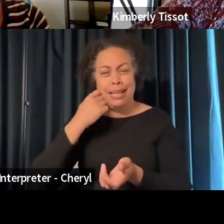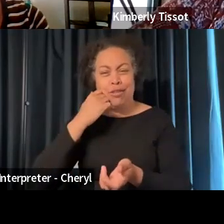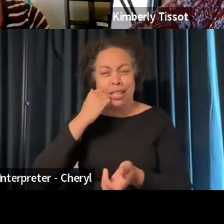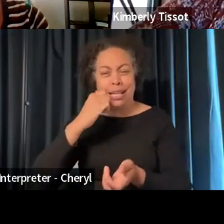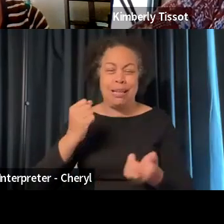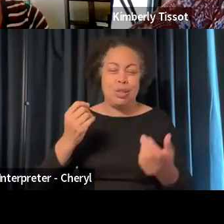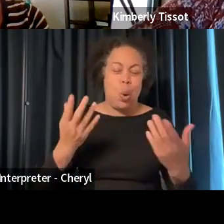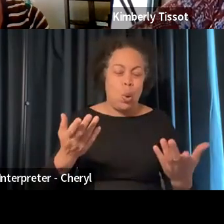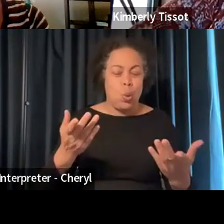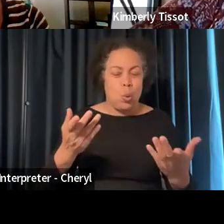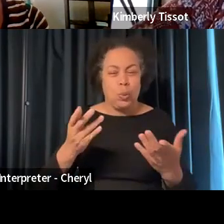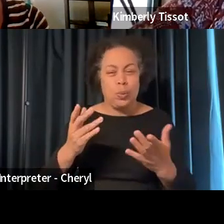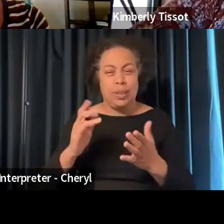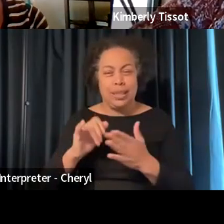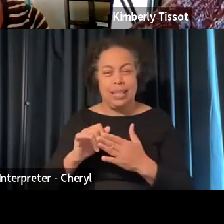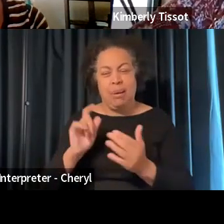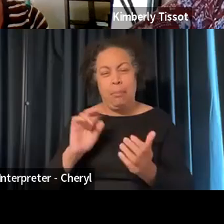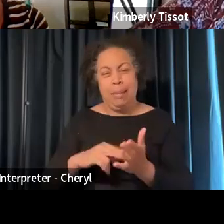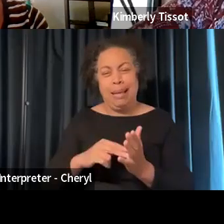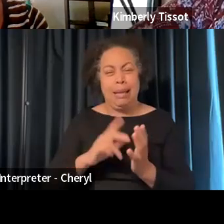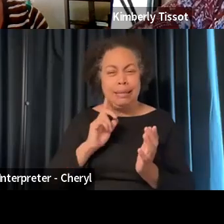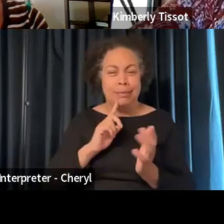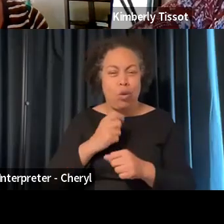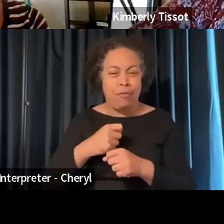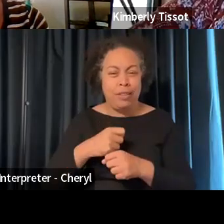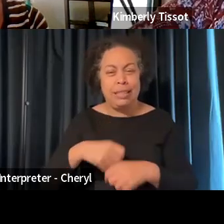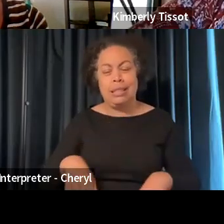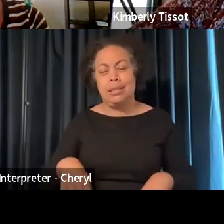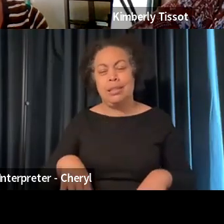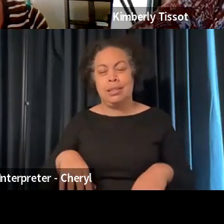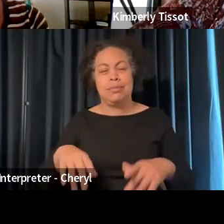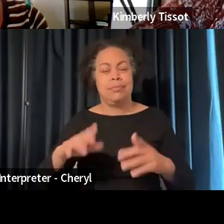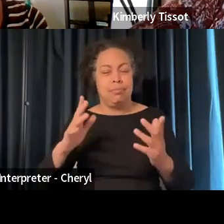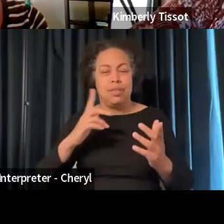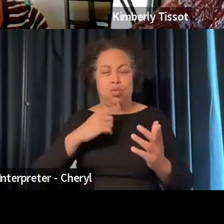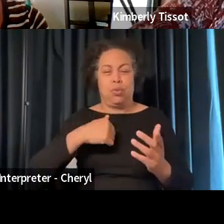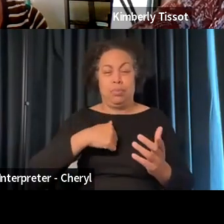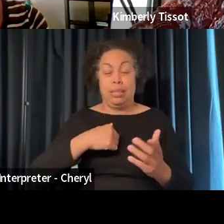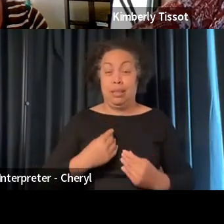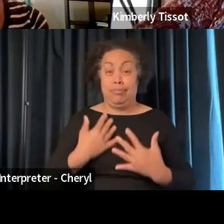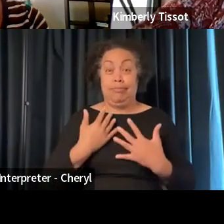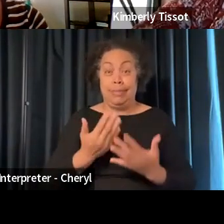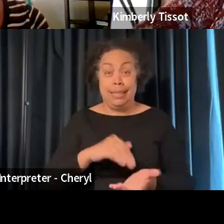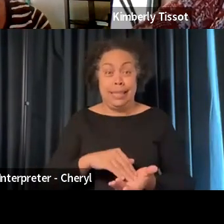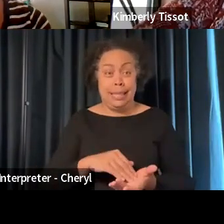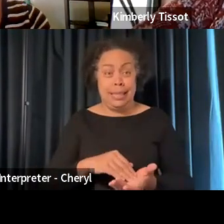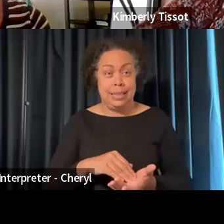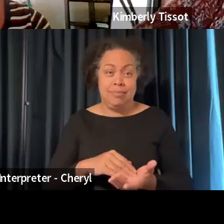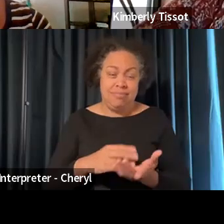you gotta be decaf or half calf or something like that. So I guess what gives me that is my prescription